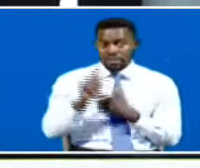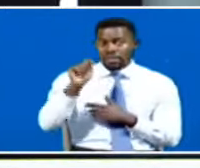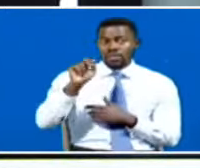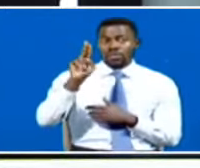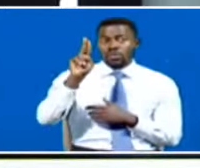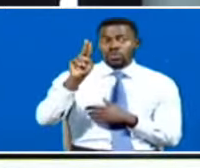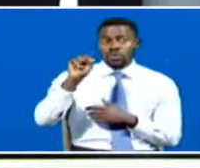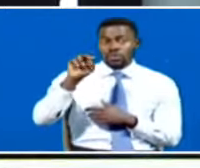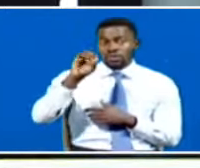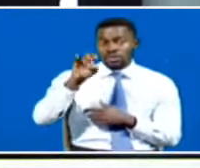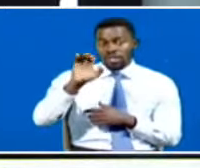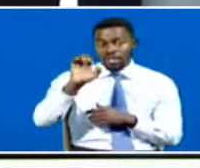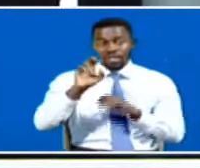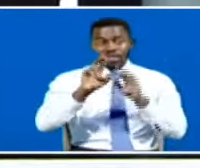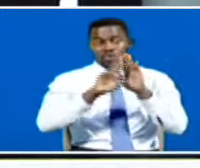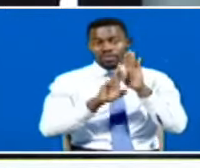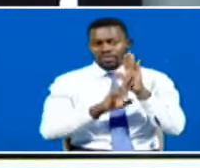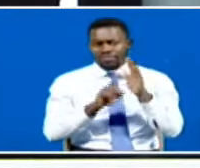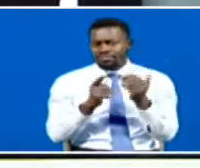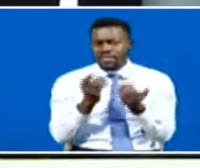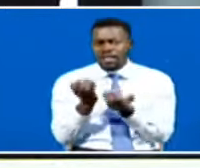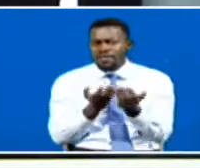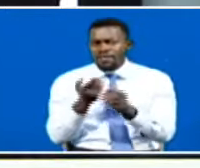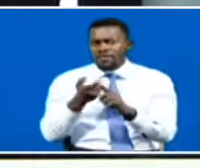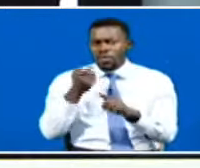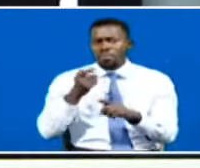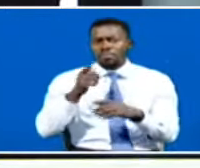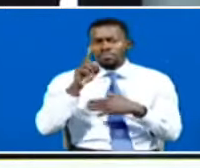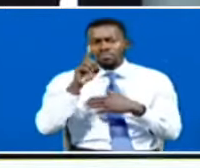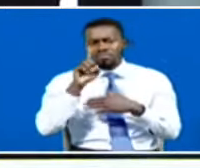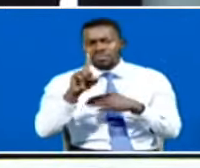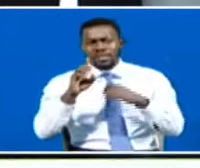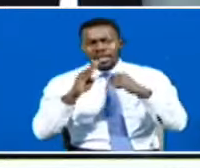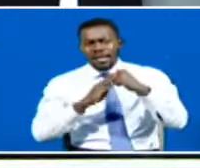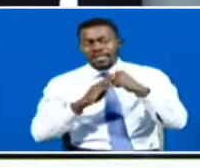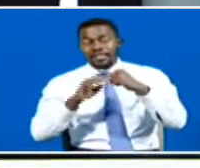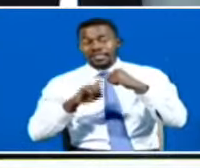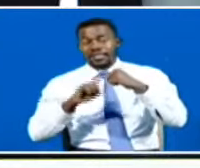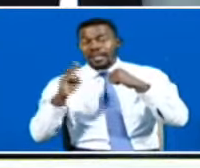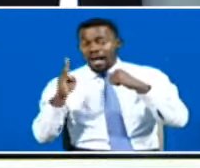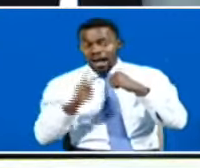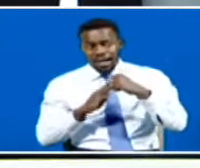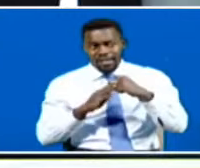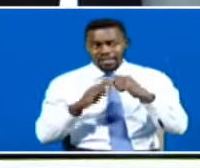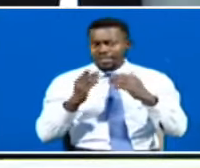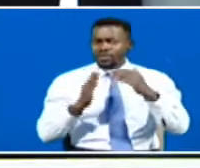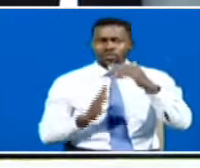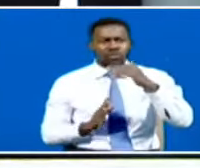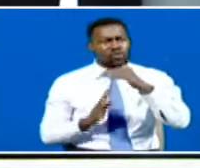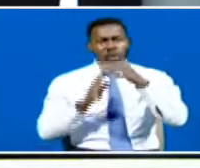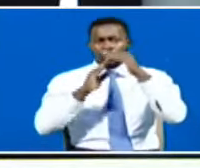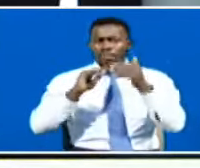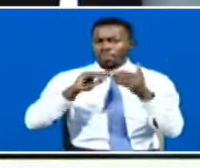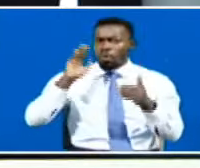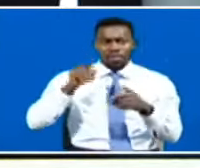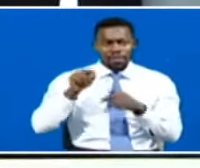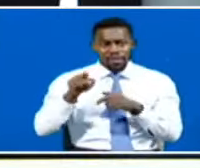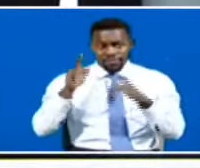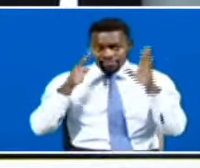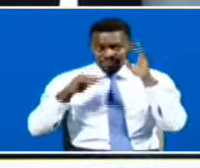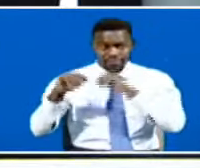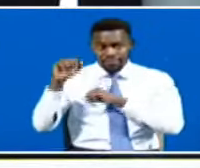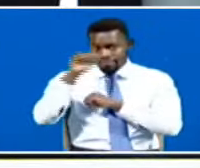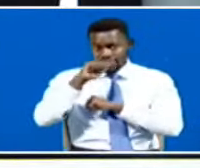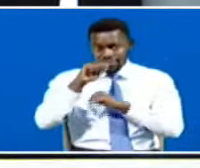from 1996 to 2000, is one of the most iconic military chiefs due to his reforms in the military, among them